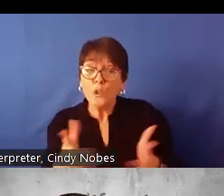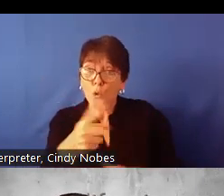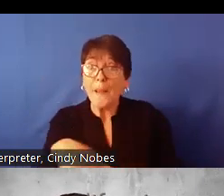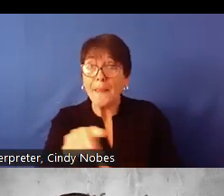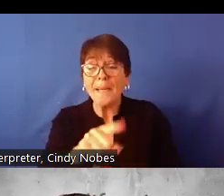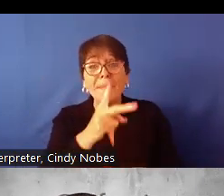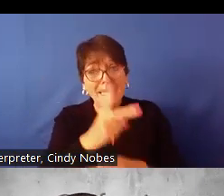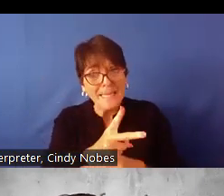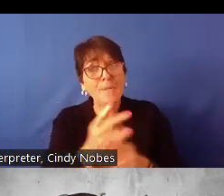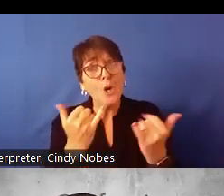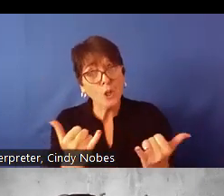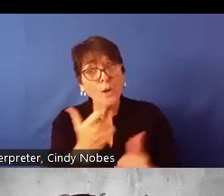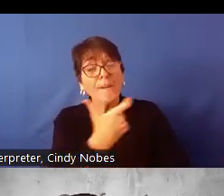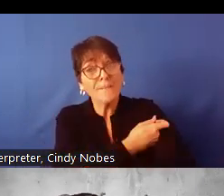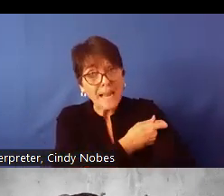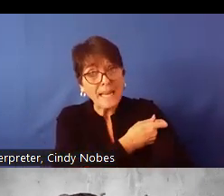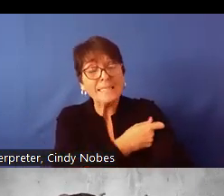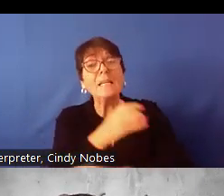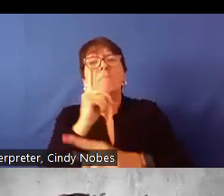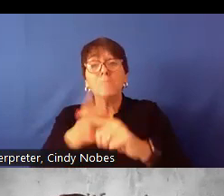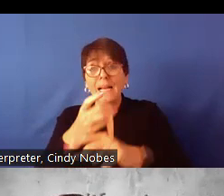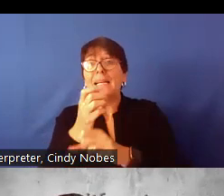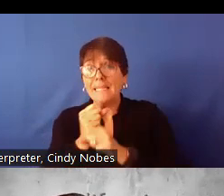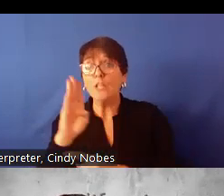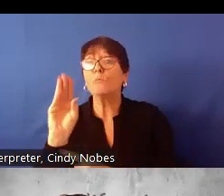stay current, get vaccinated, and get boosted.